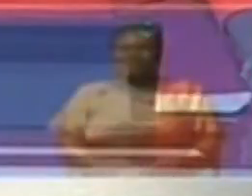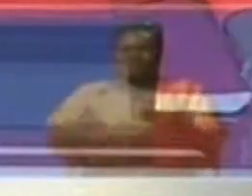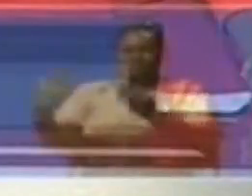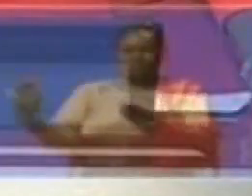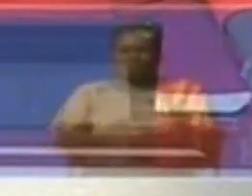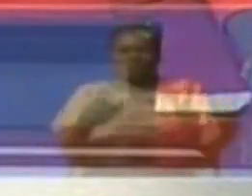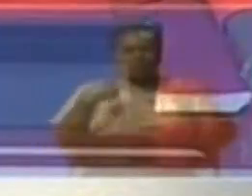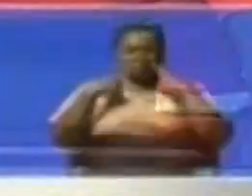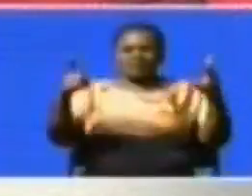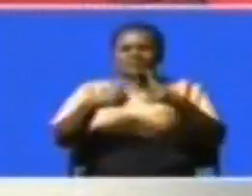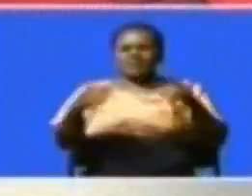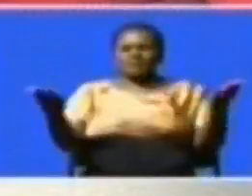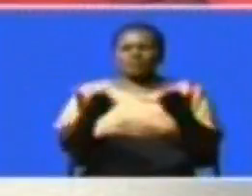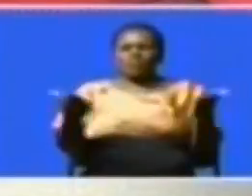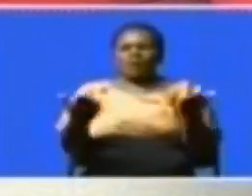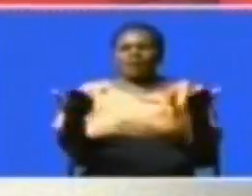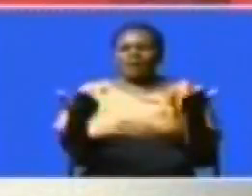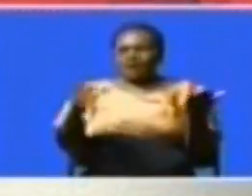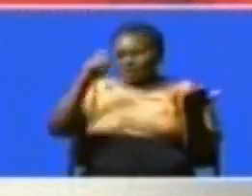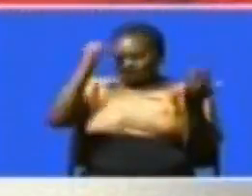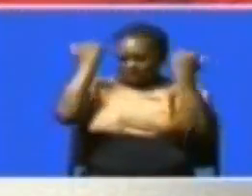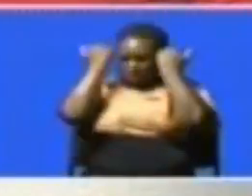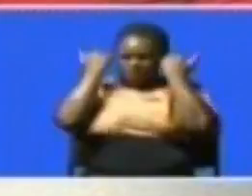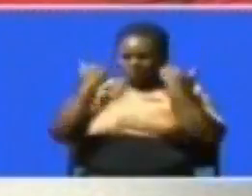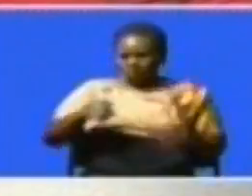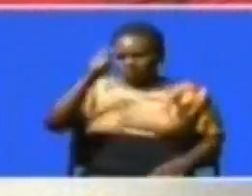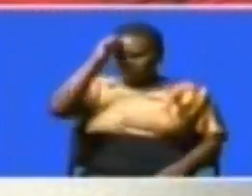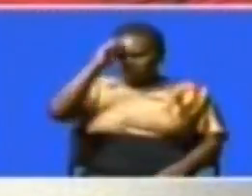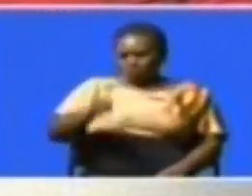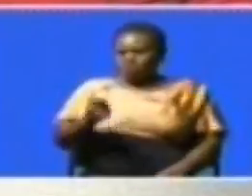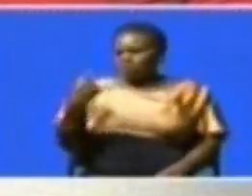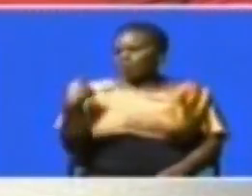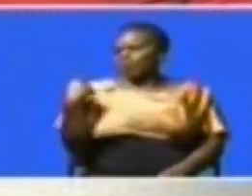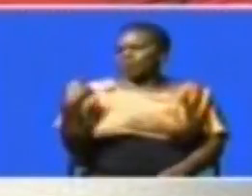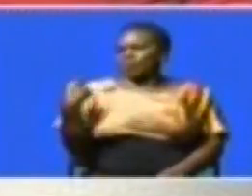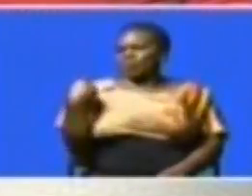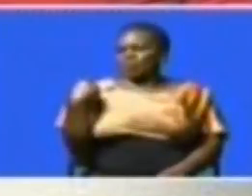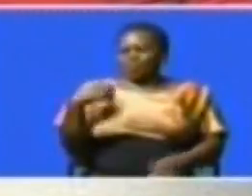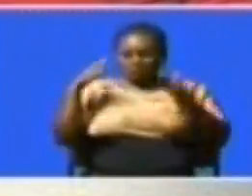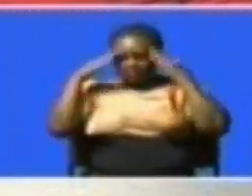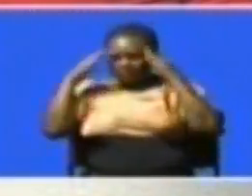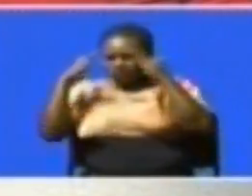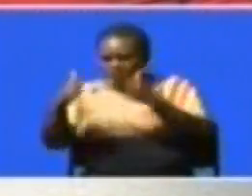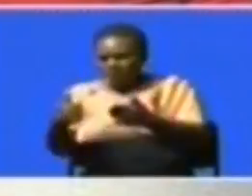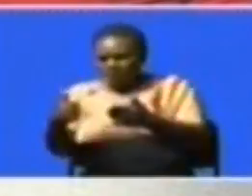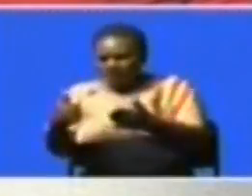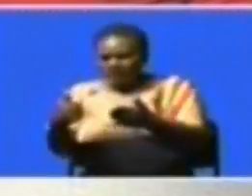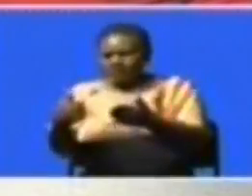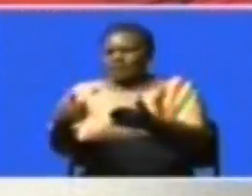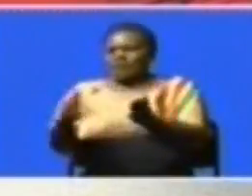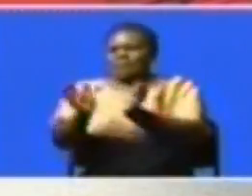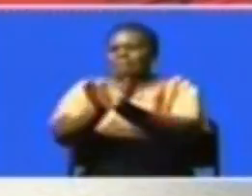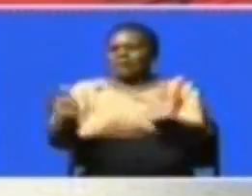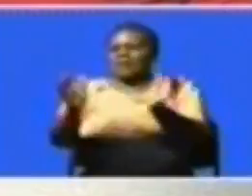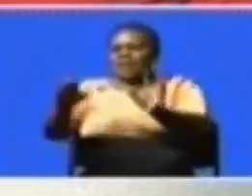Welcome to the broadcast. We begin tonight on the corridors of justice. The judiciary has in recent days been on the spot over the pace of trials and bail